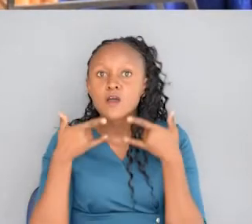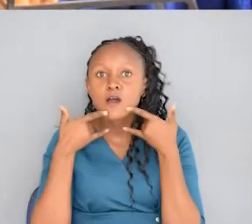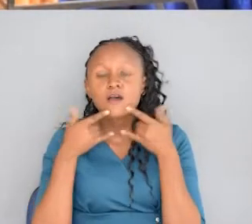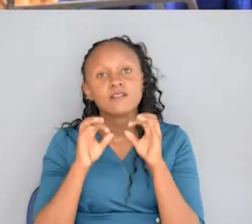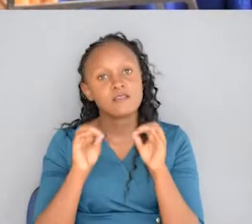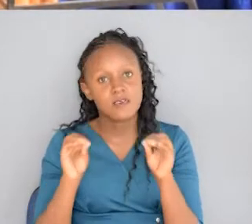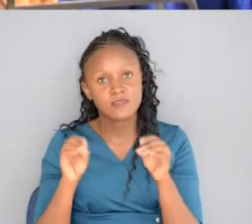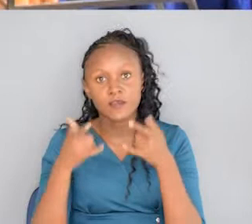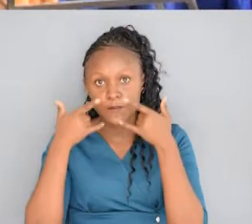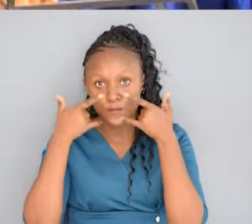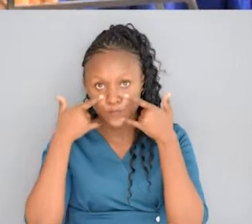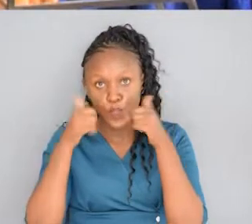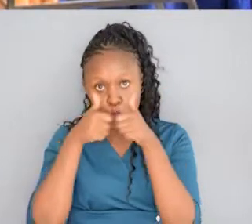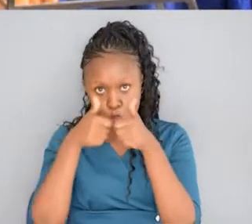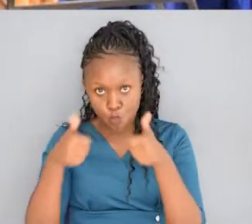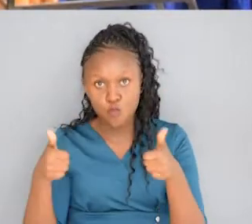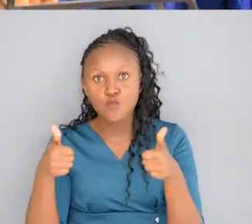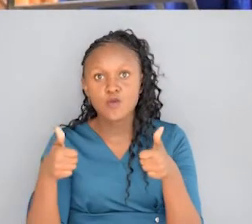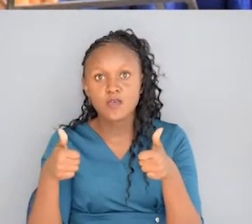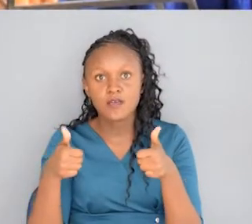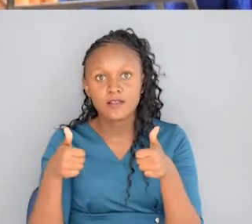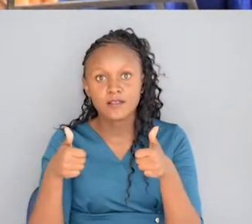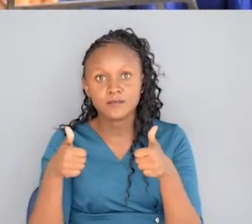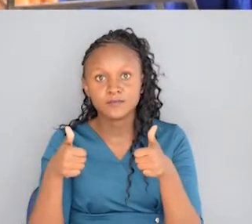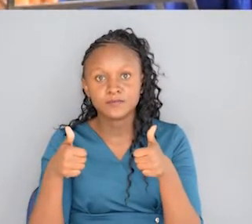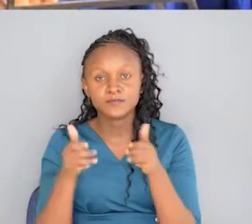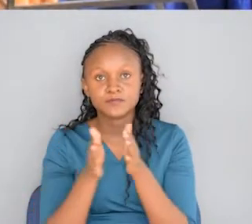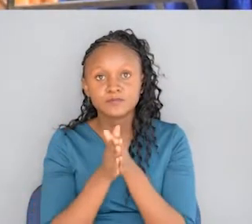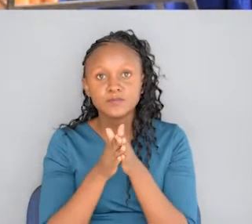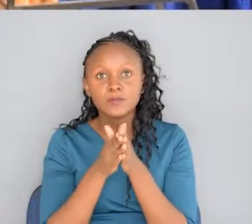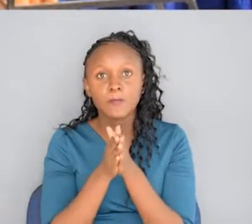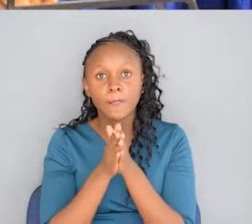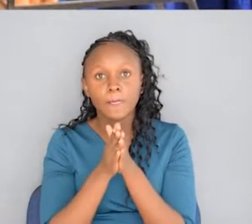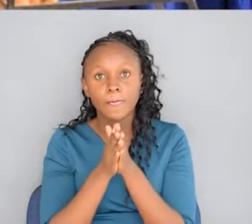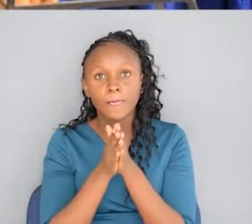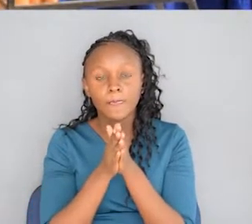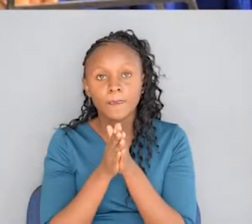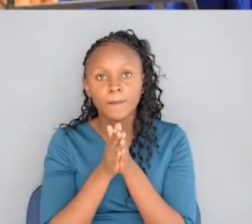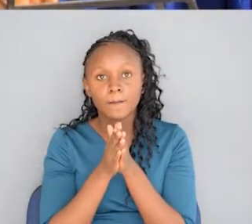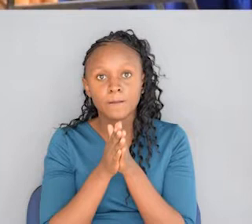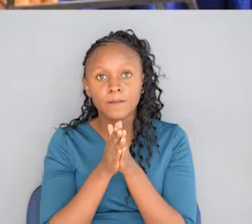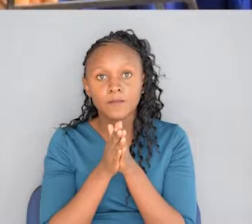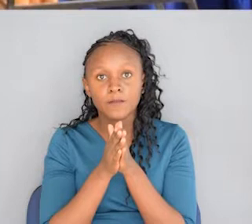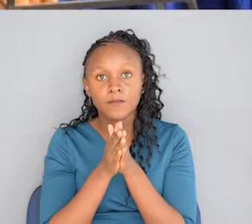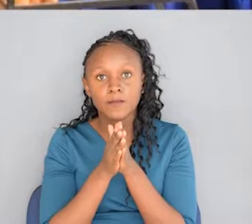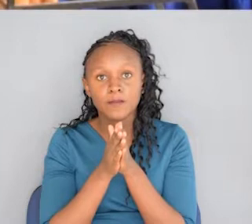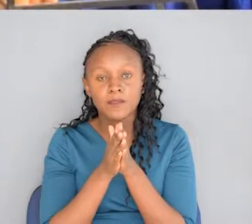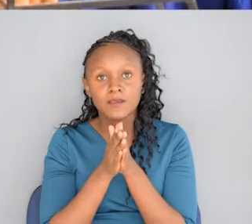Unava inafunika mapua, mdomo, nado kipata ya macho, utakuwa